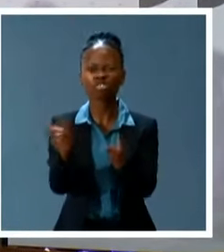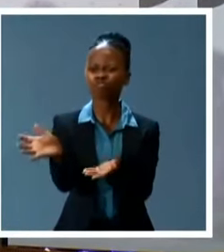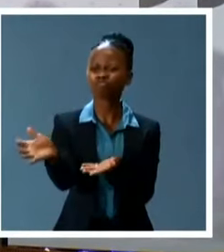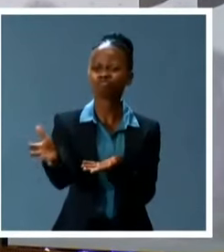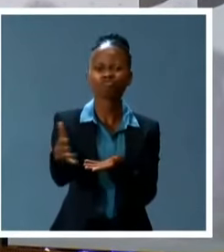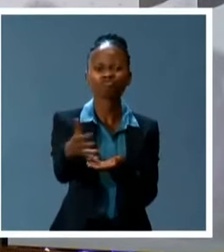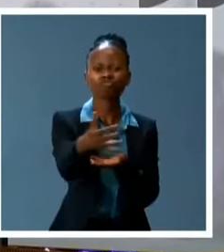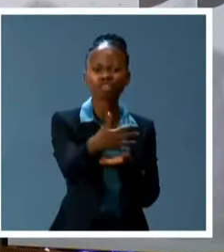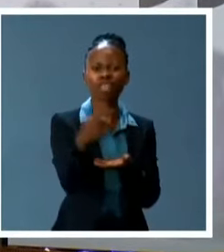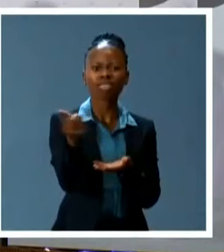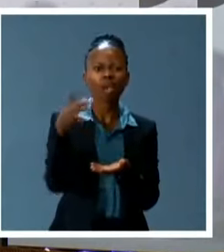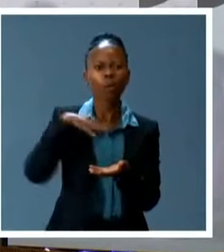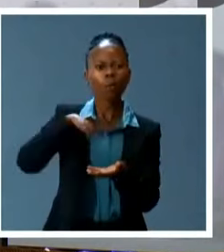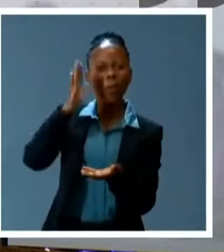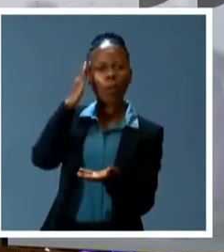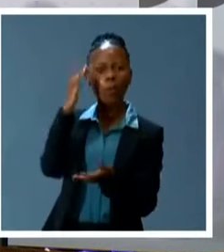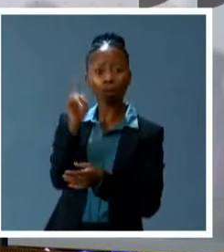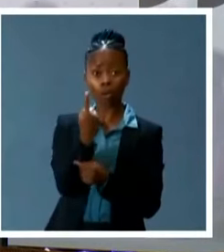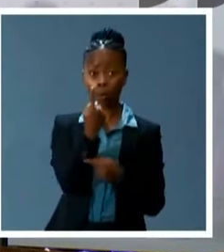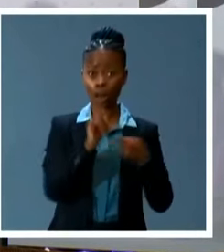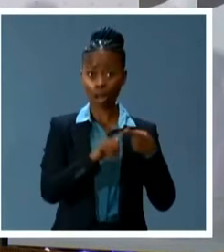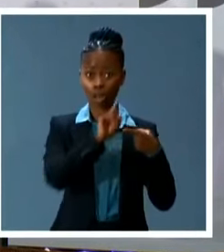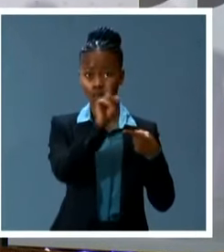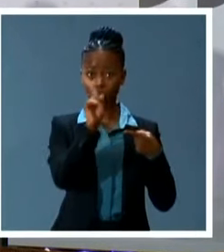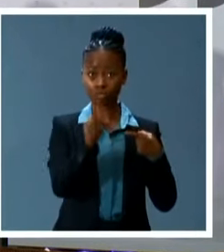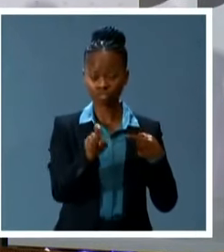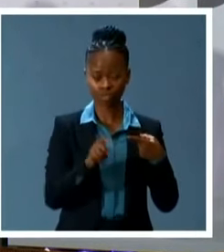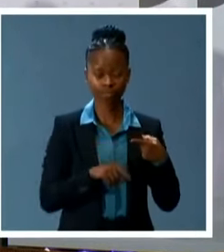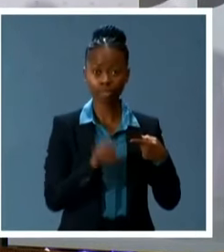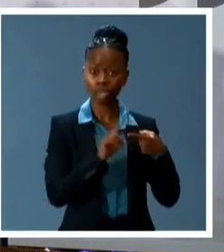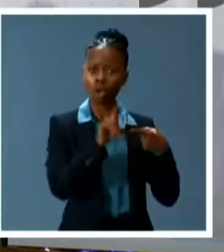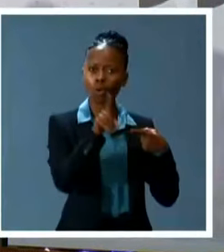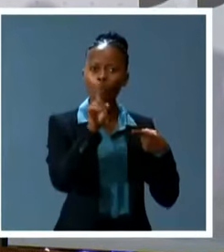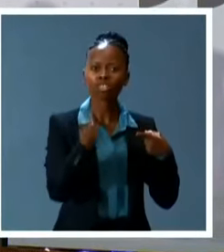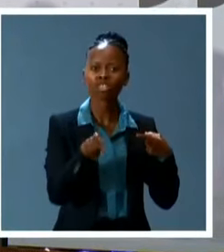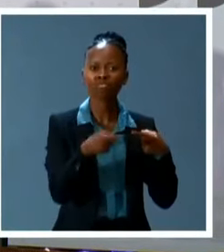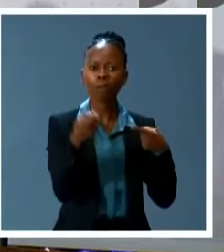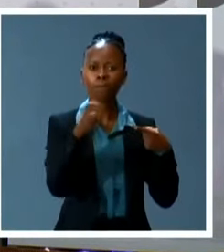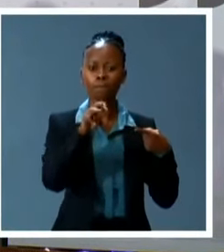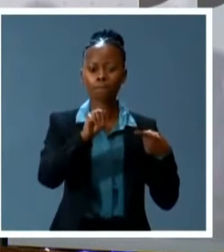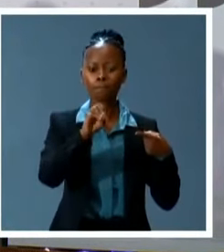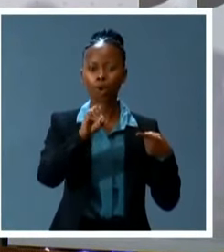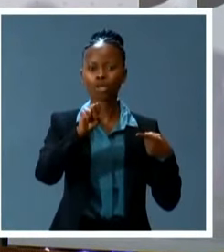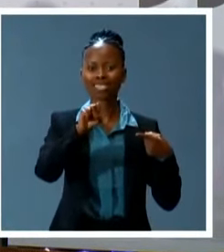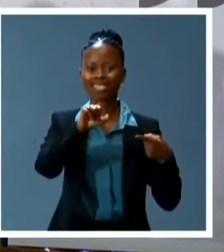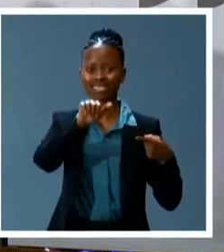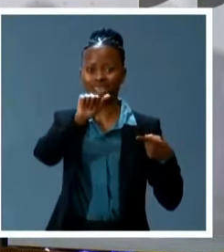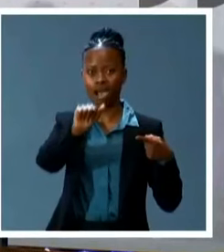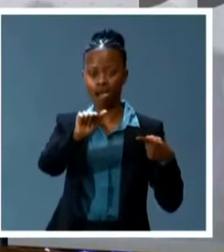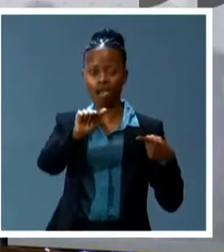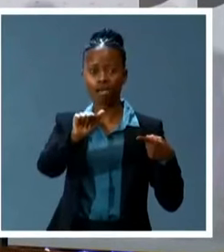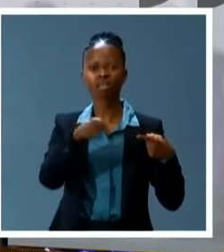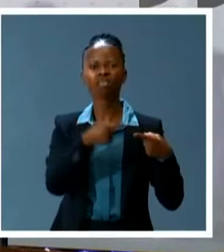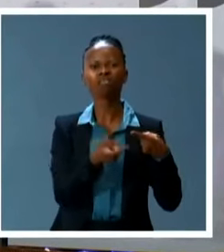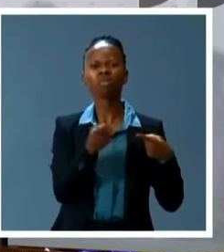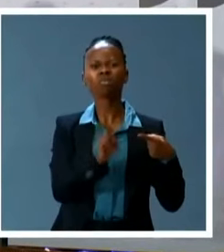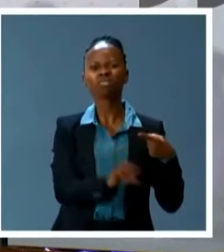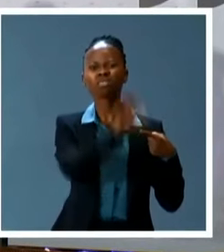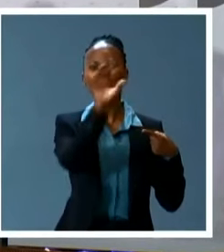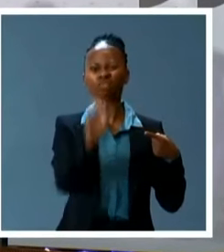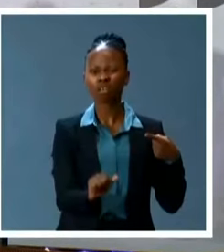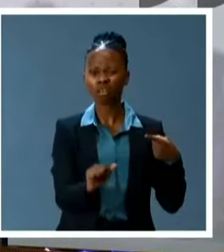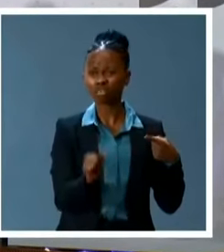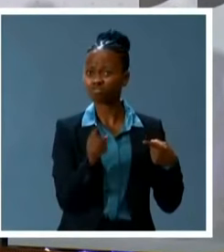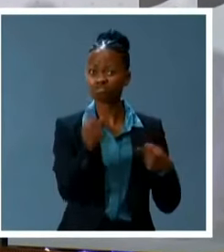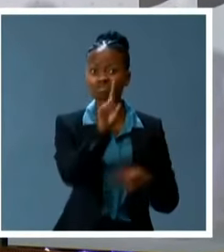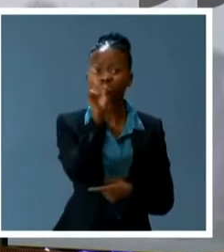you? Let me read one of those questions now. And this question is from Mosia here in South Africa. And he poses this question for